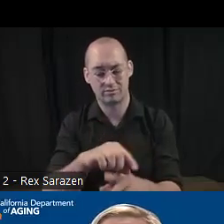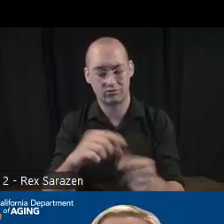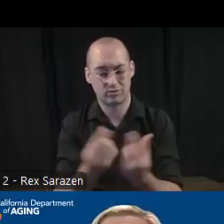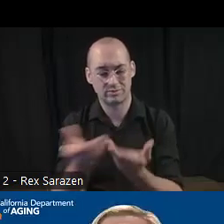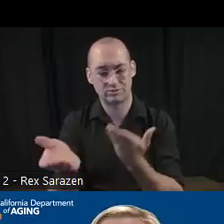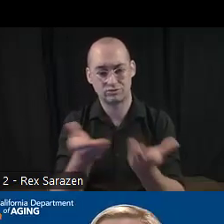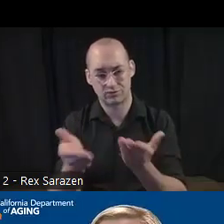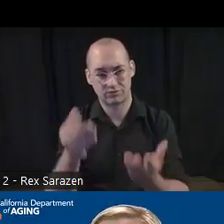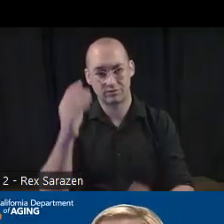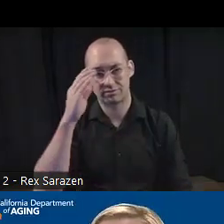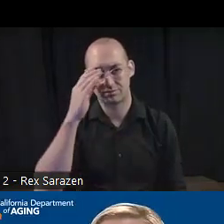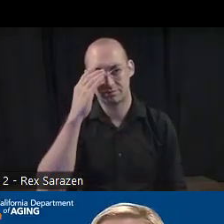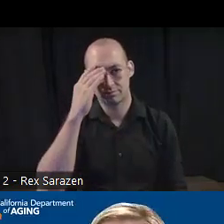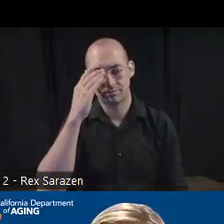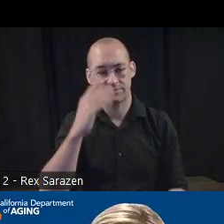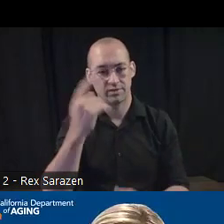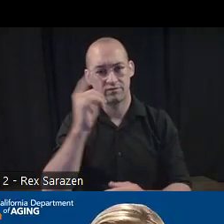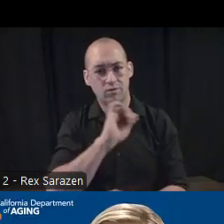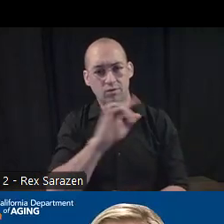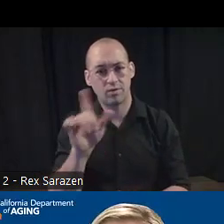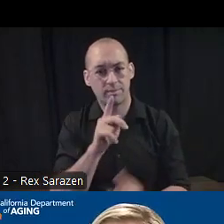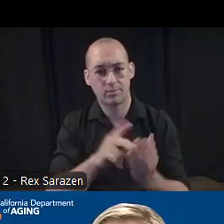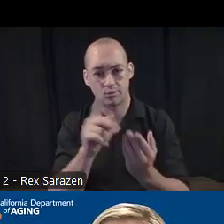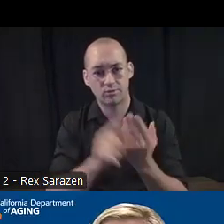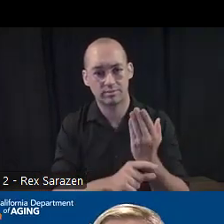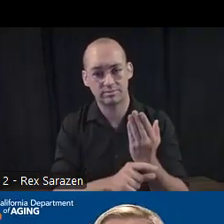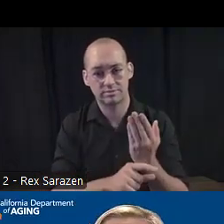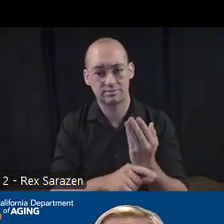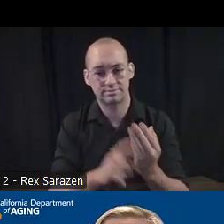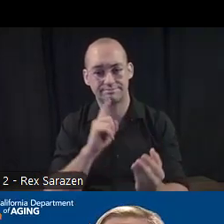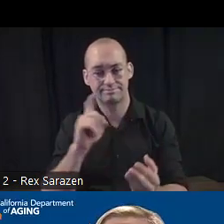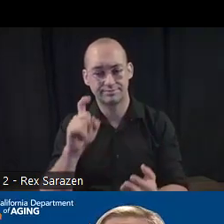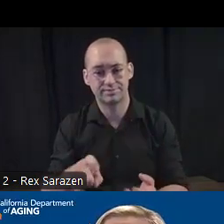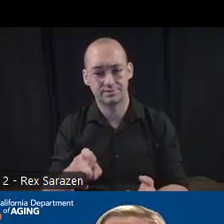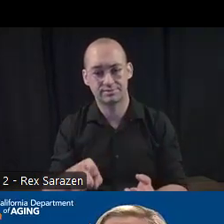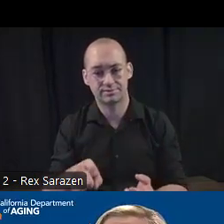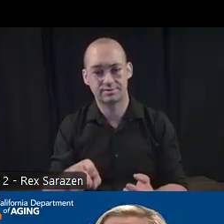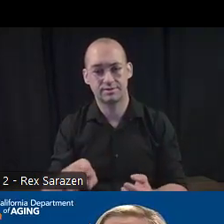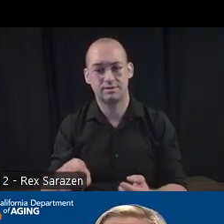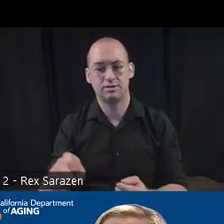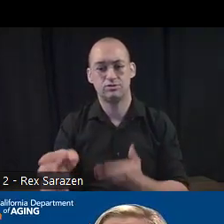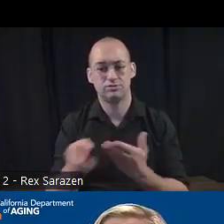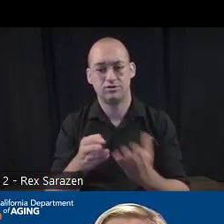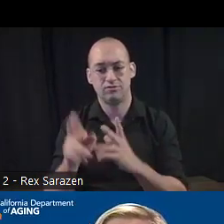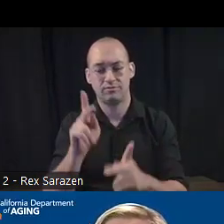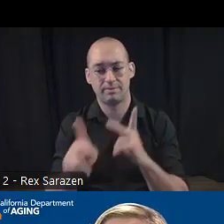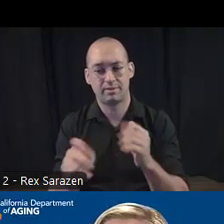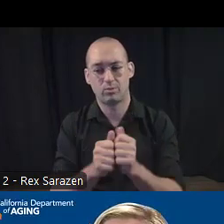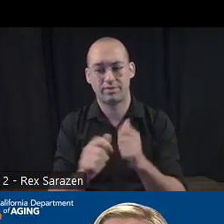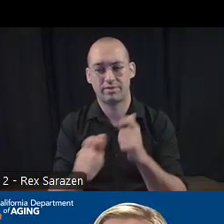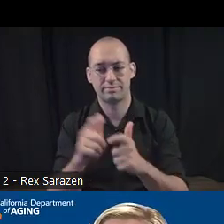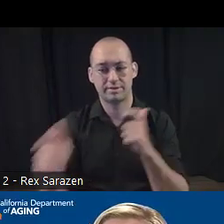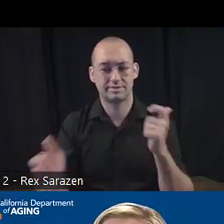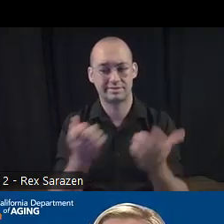served. For all of these programs, the mandate is to serve people with the greatest economic